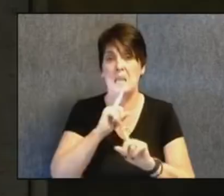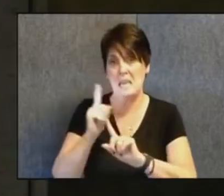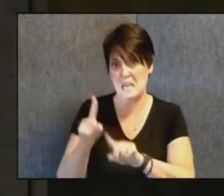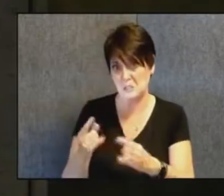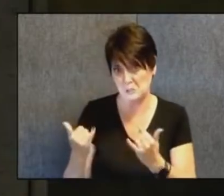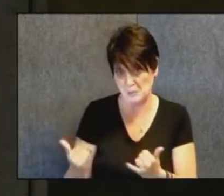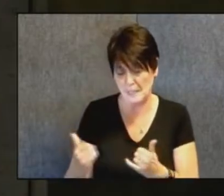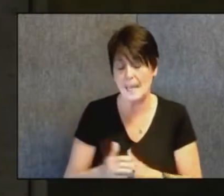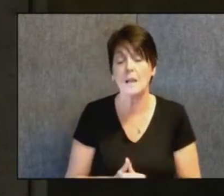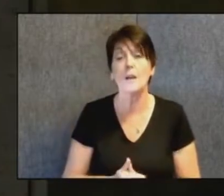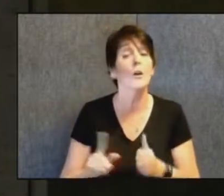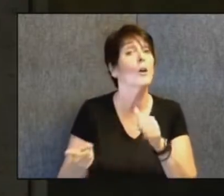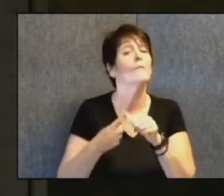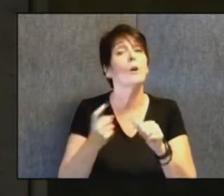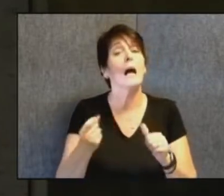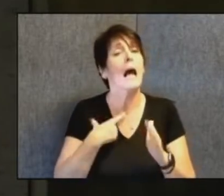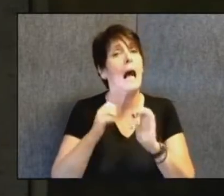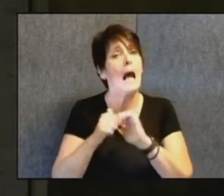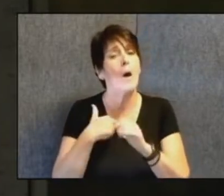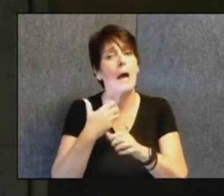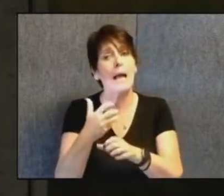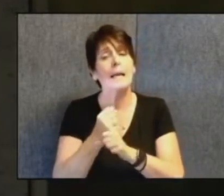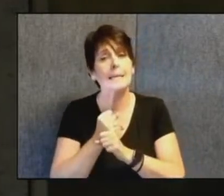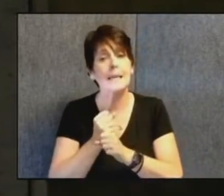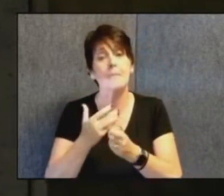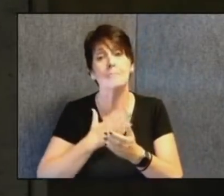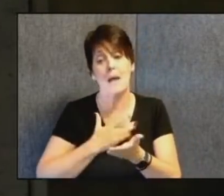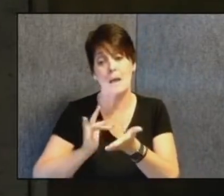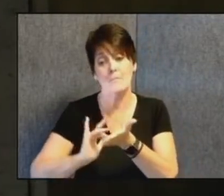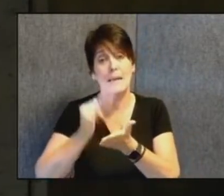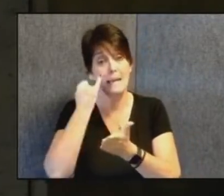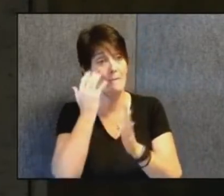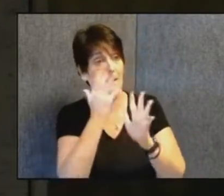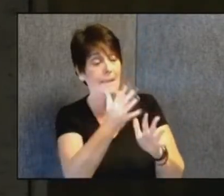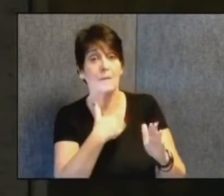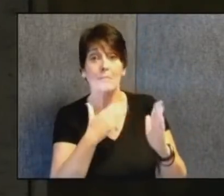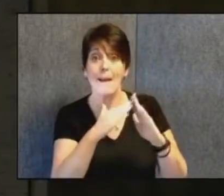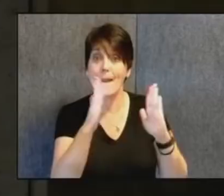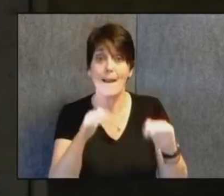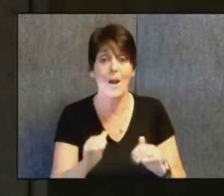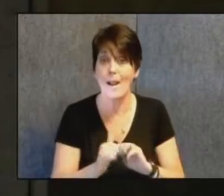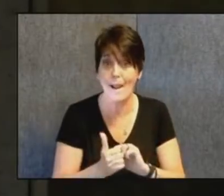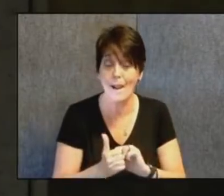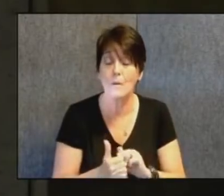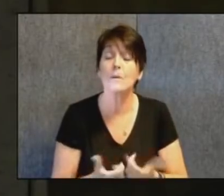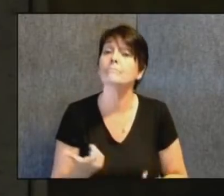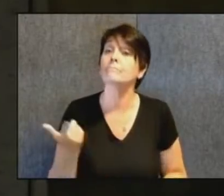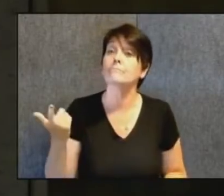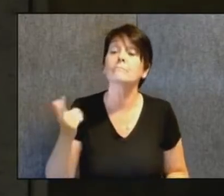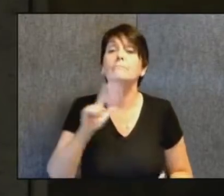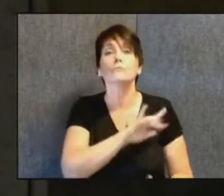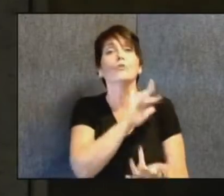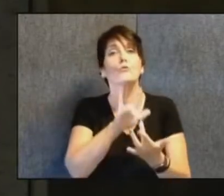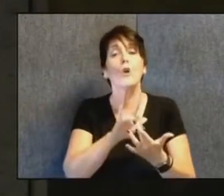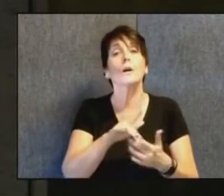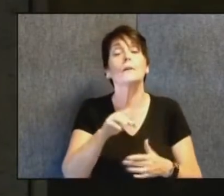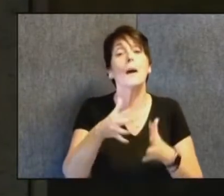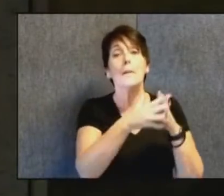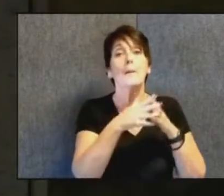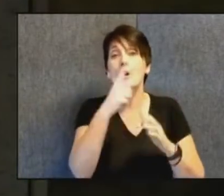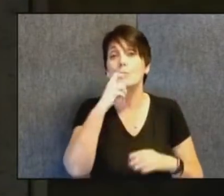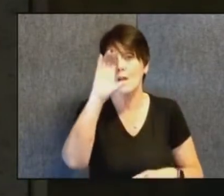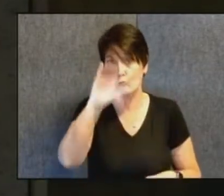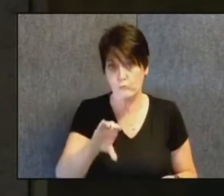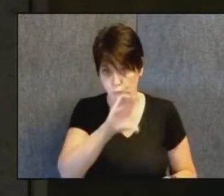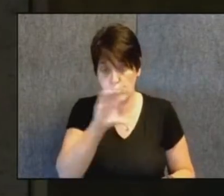for you guys. The first one is, how can I get prescription drugs if you left them in your house? So the best way to do that is to contact the American Red Cross.